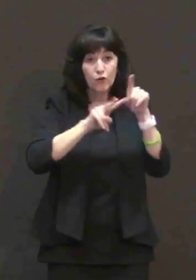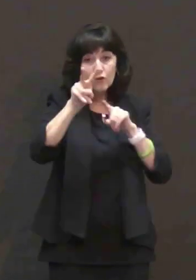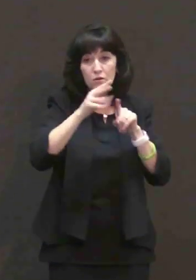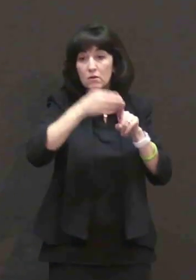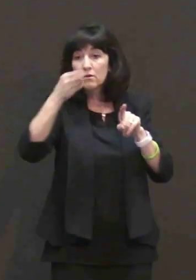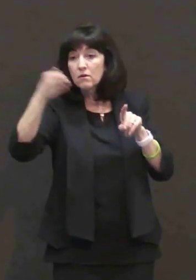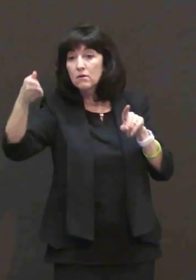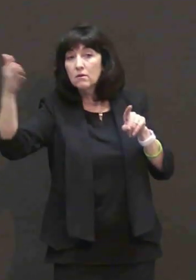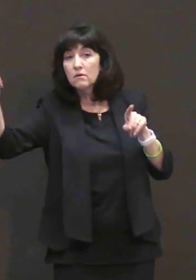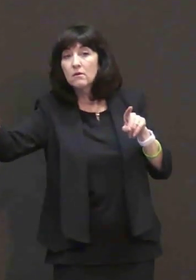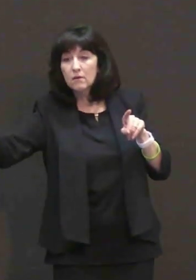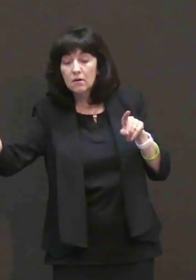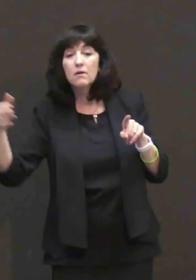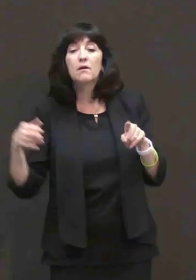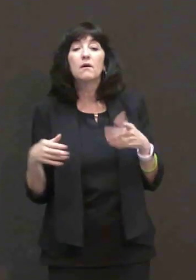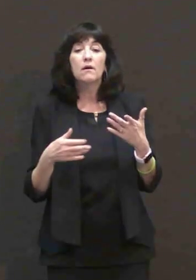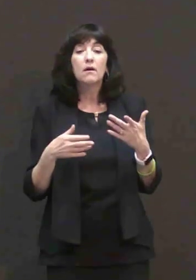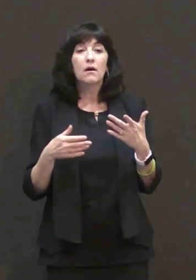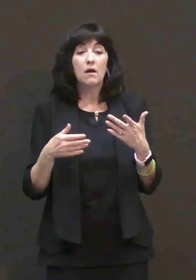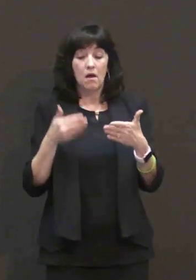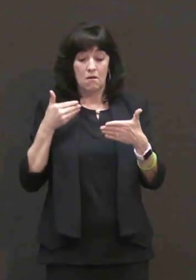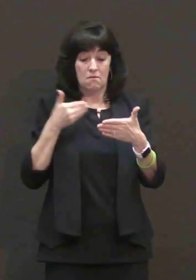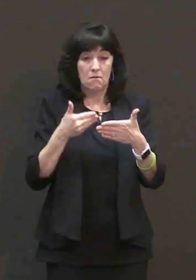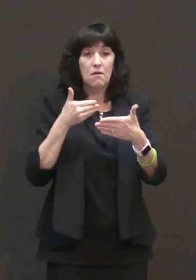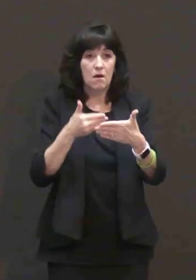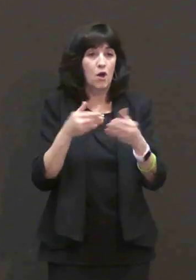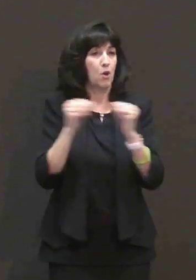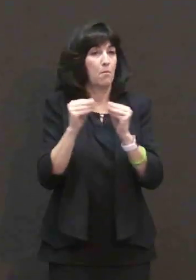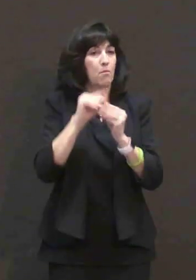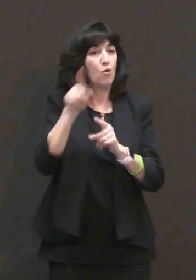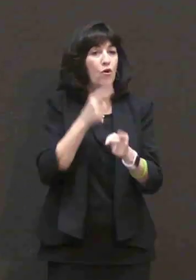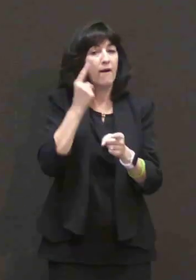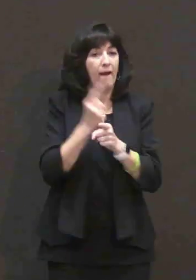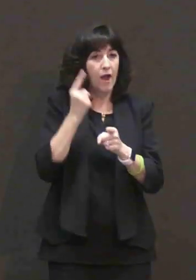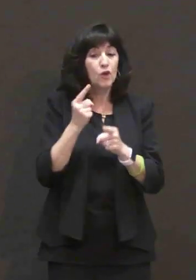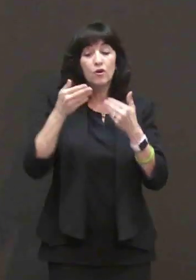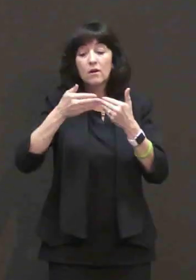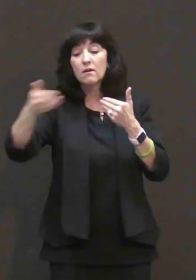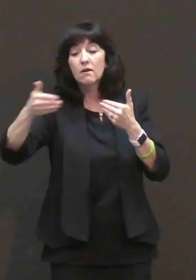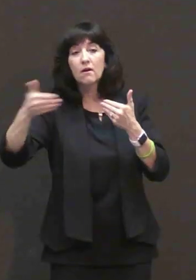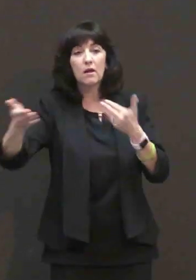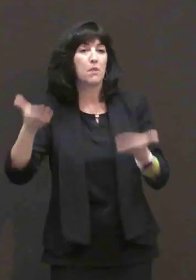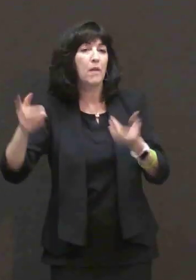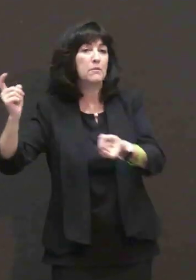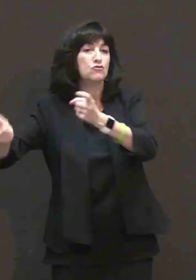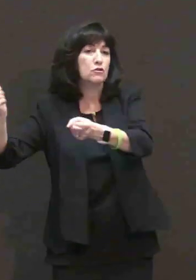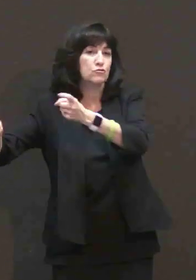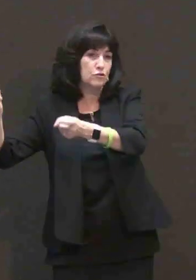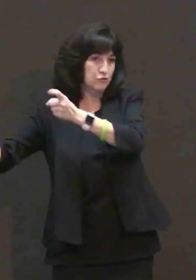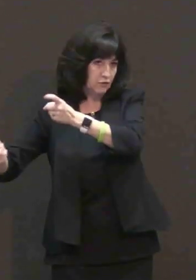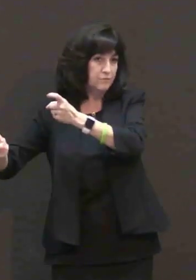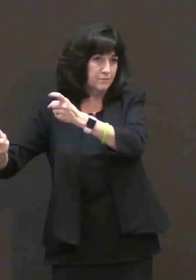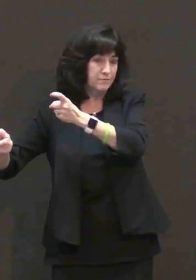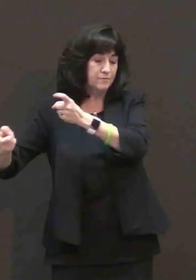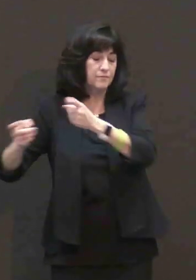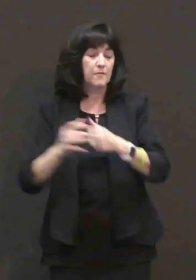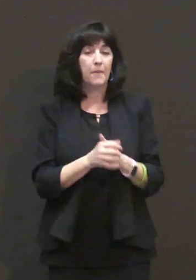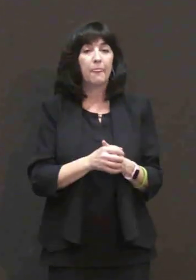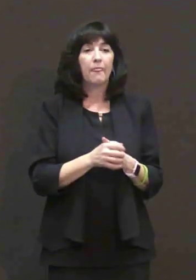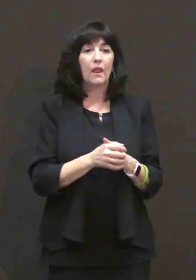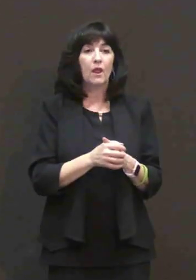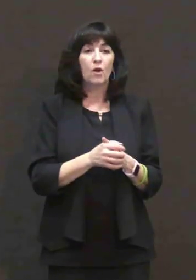more accurate it is. We need to make sure that we are erring on the high side of some of these numbers, hopefully,